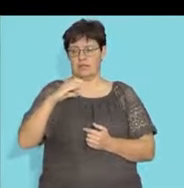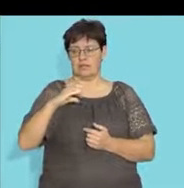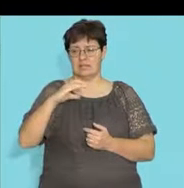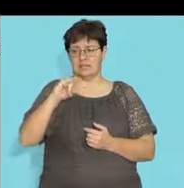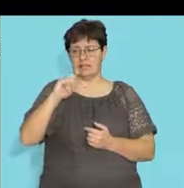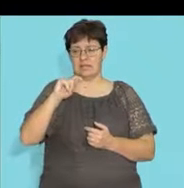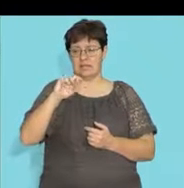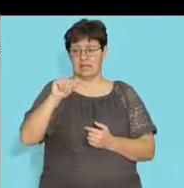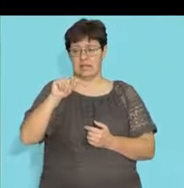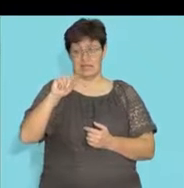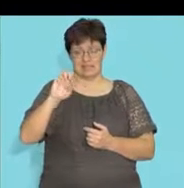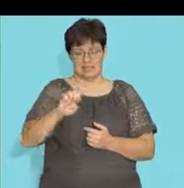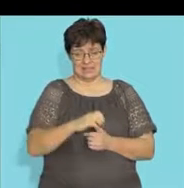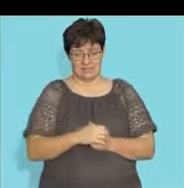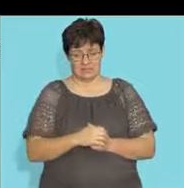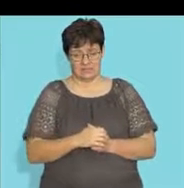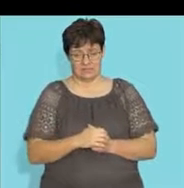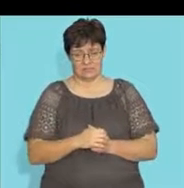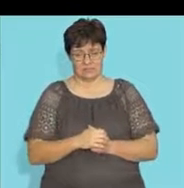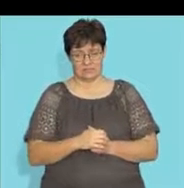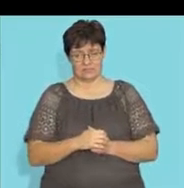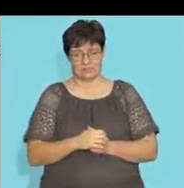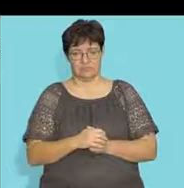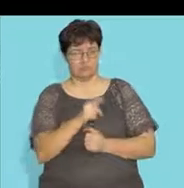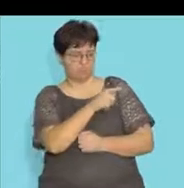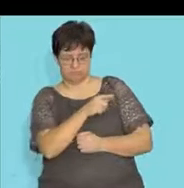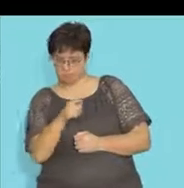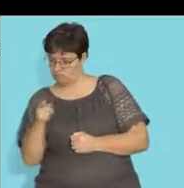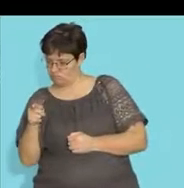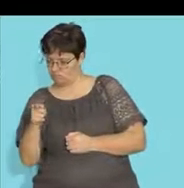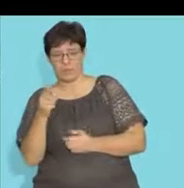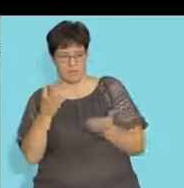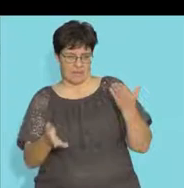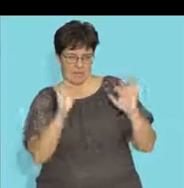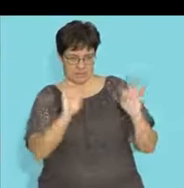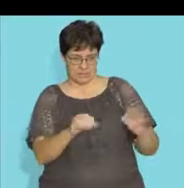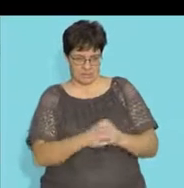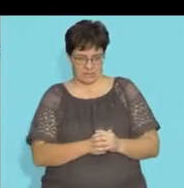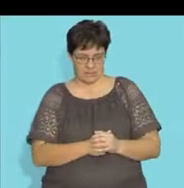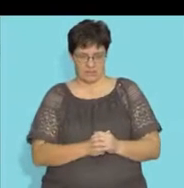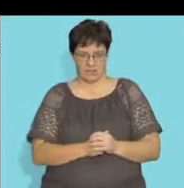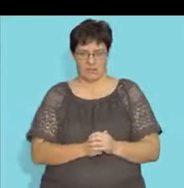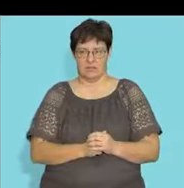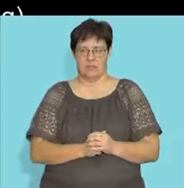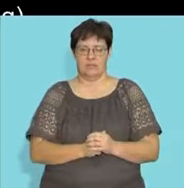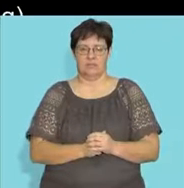Okay, right, and then as it is now, the reaction is balanced.